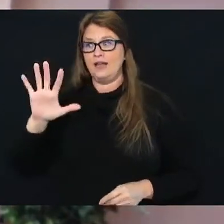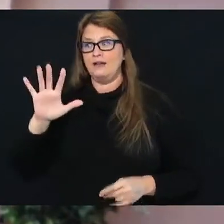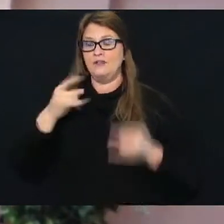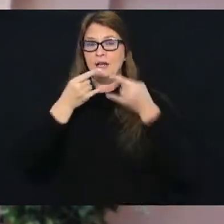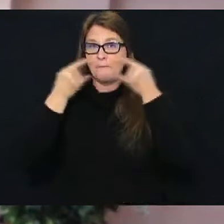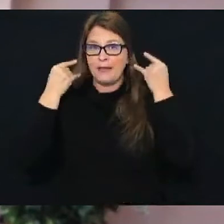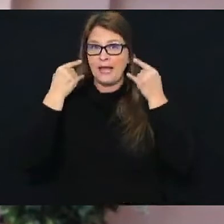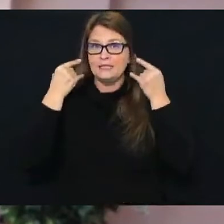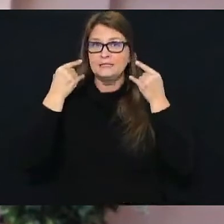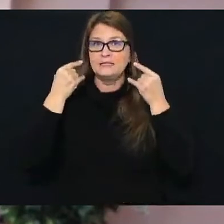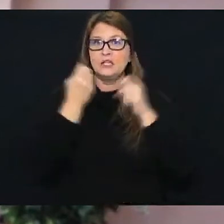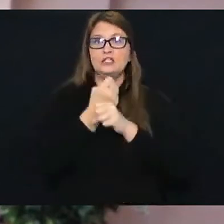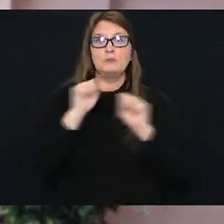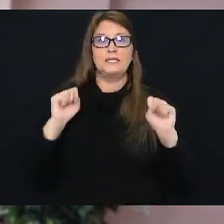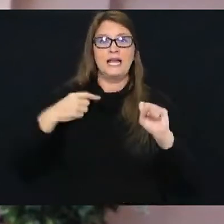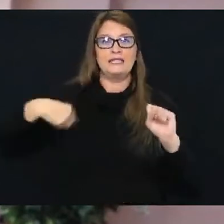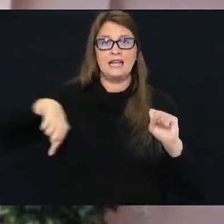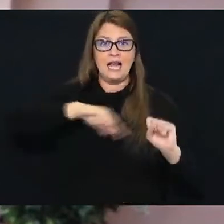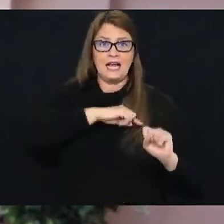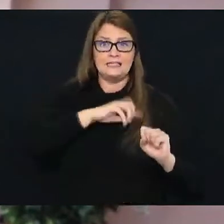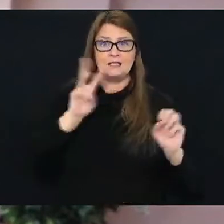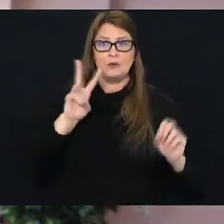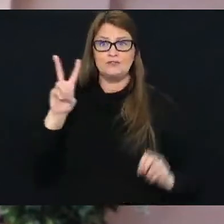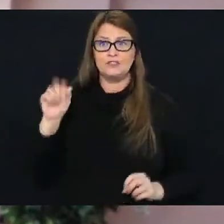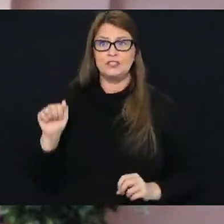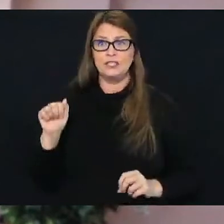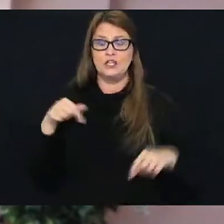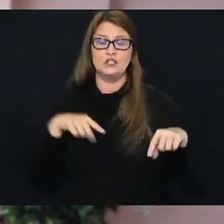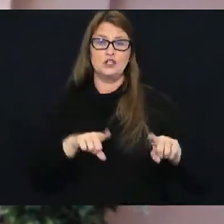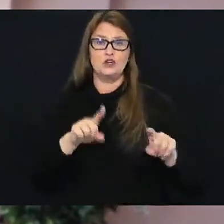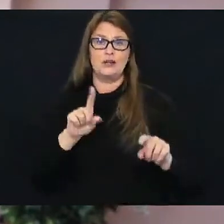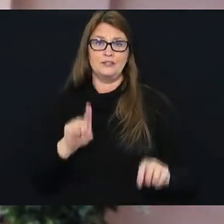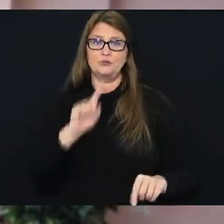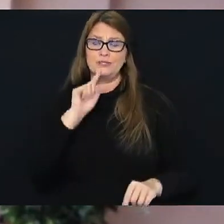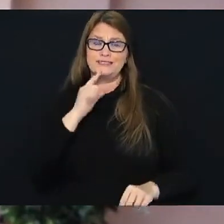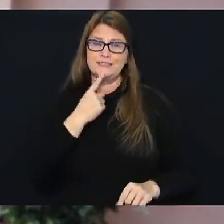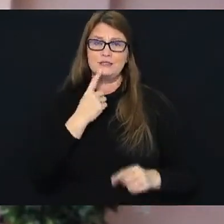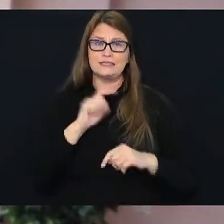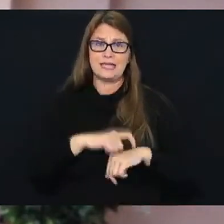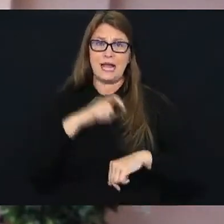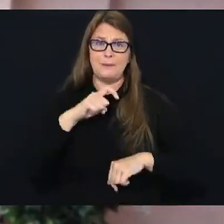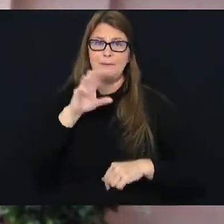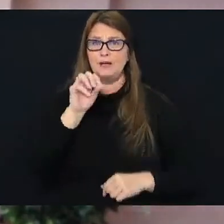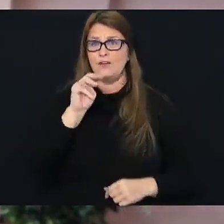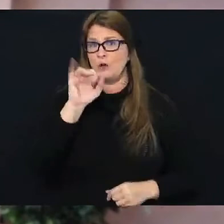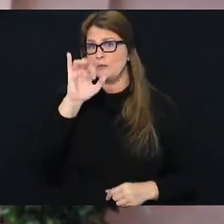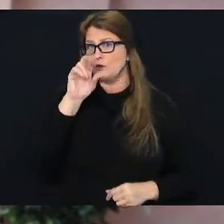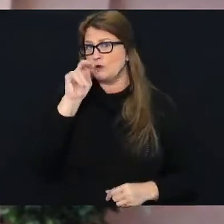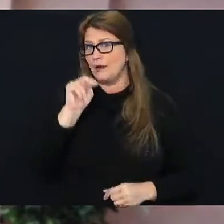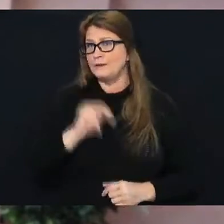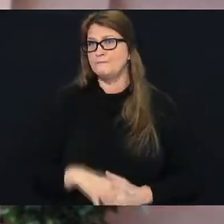protect all of us in West Virginia during this really critical phase of the Omicron surge.